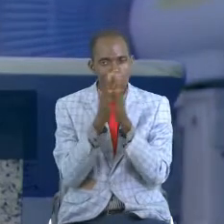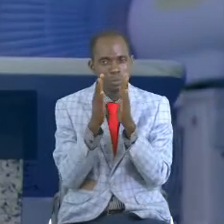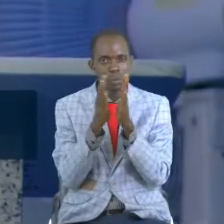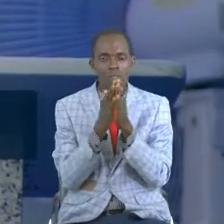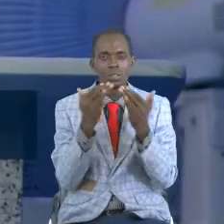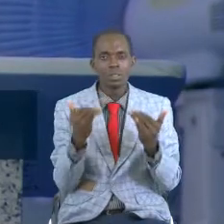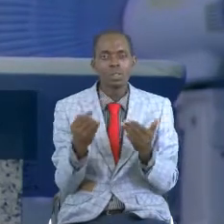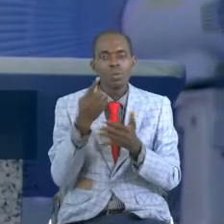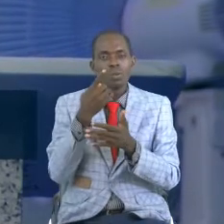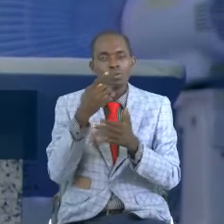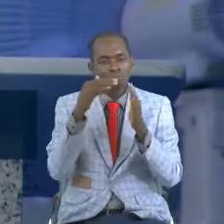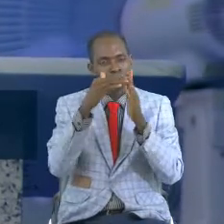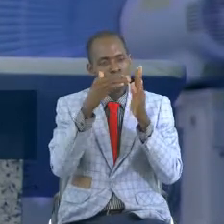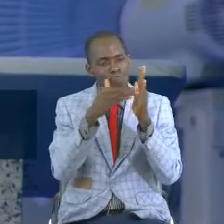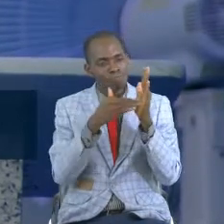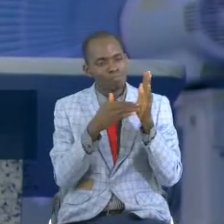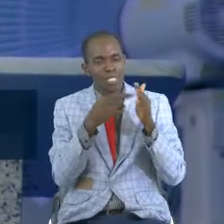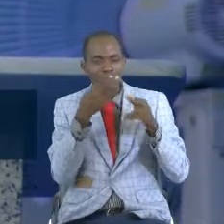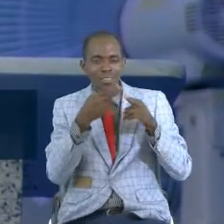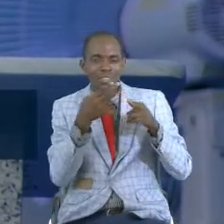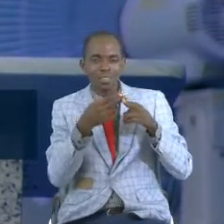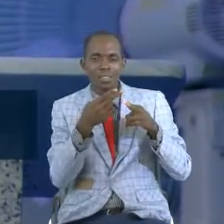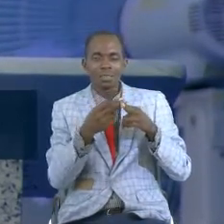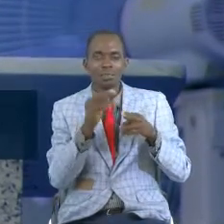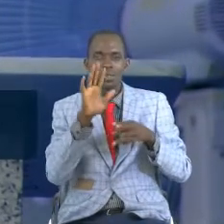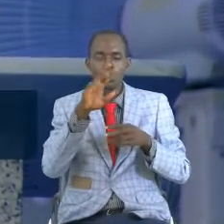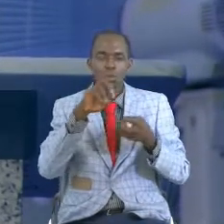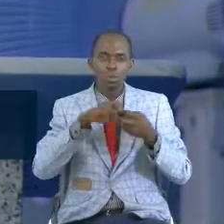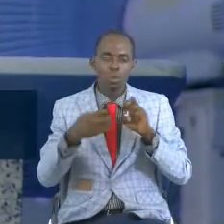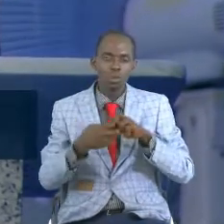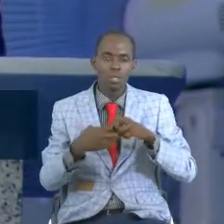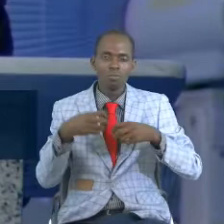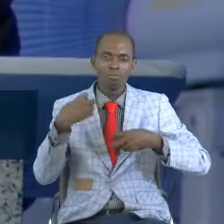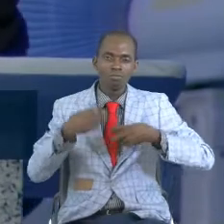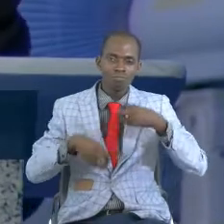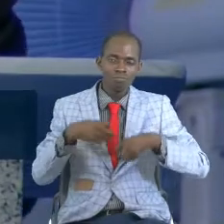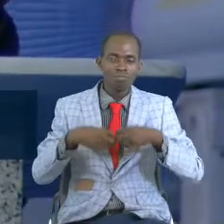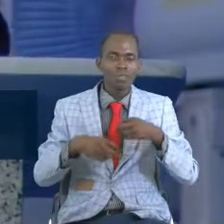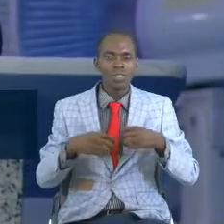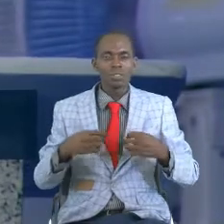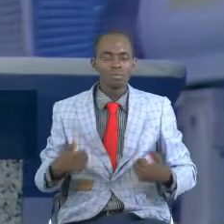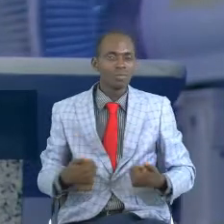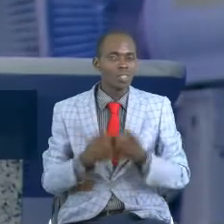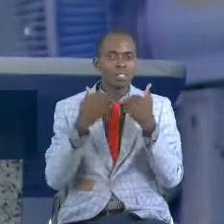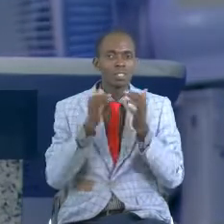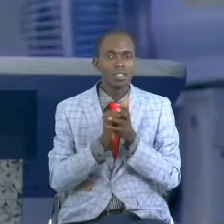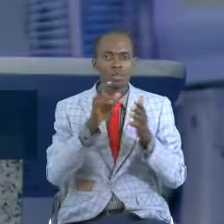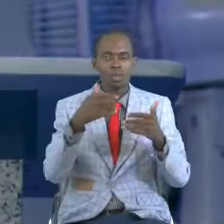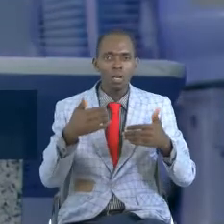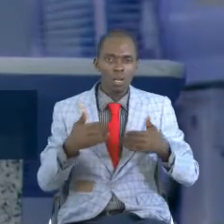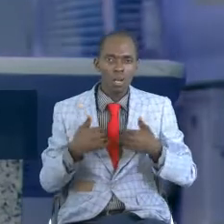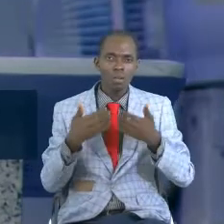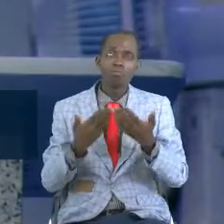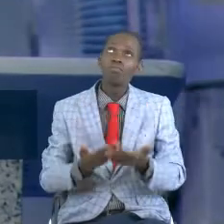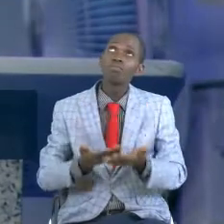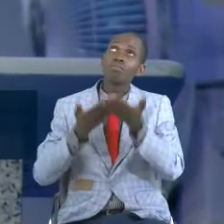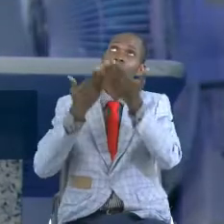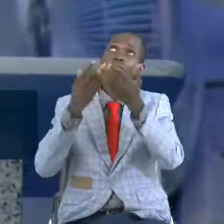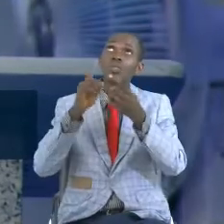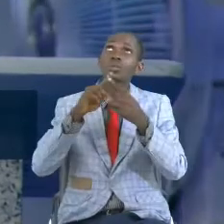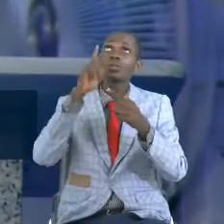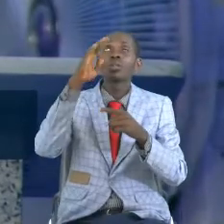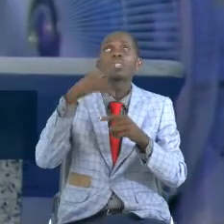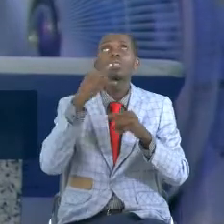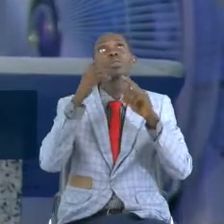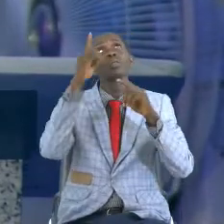problem. Mention your difficulty. Mention the challenge you are facing. And tell God that tonight is my night. Begin